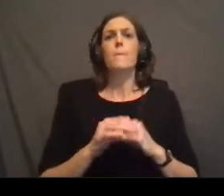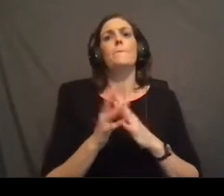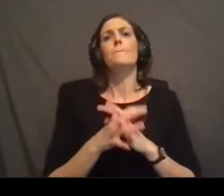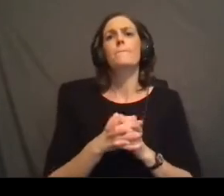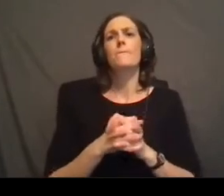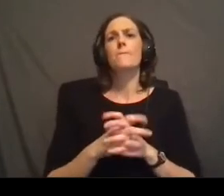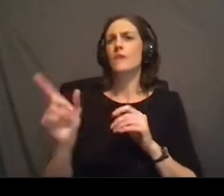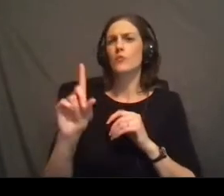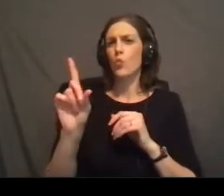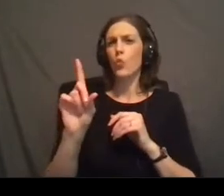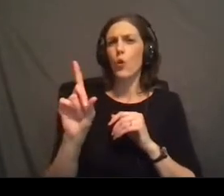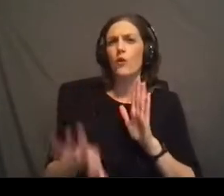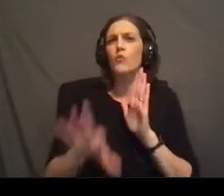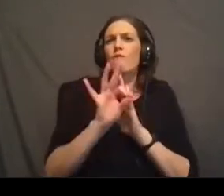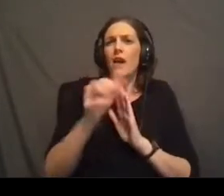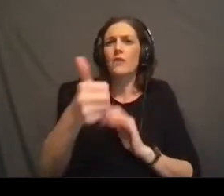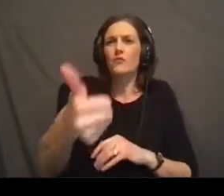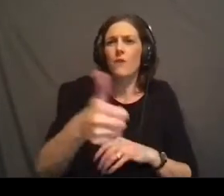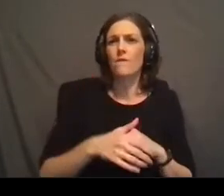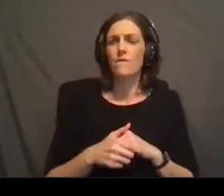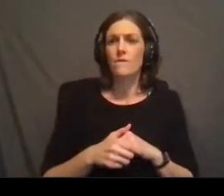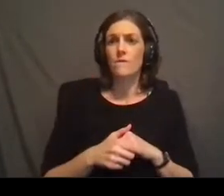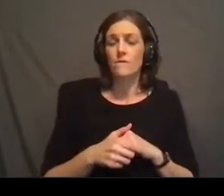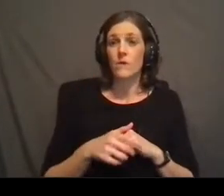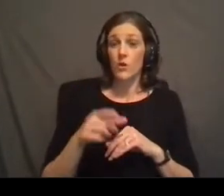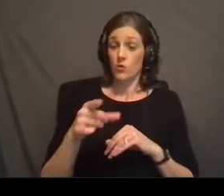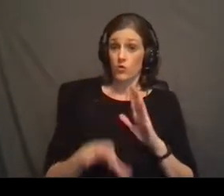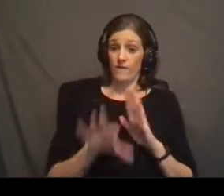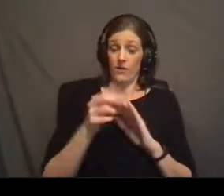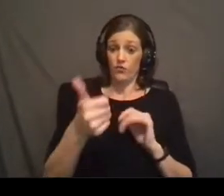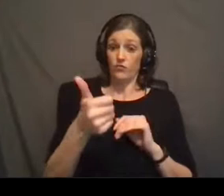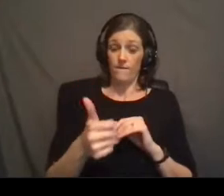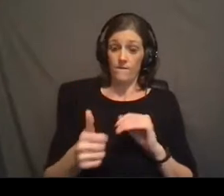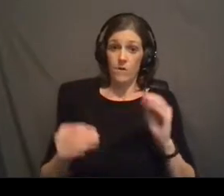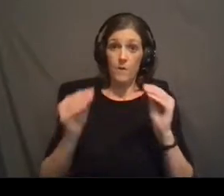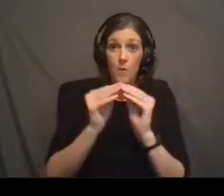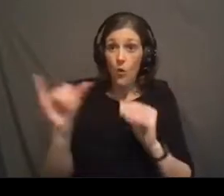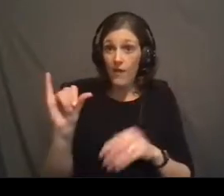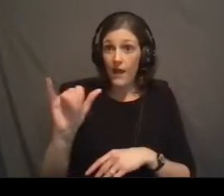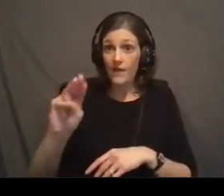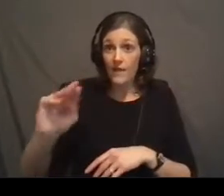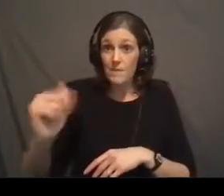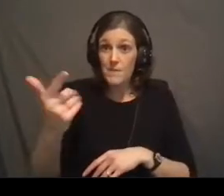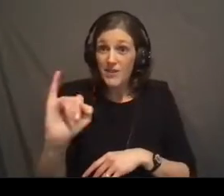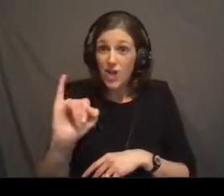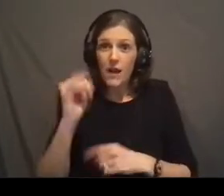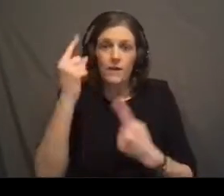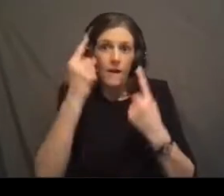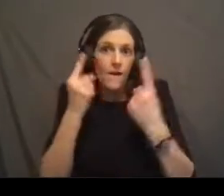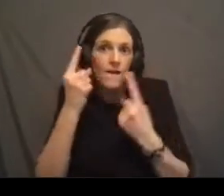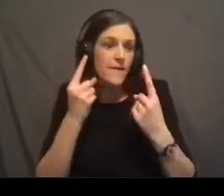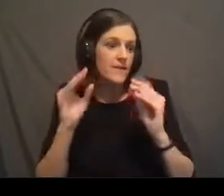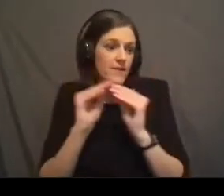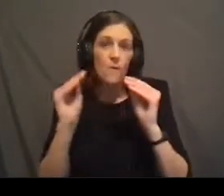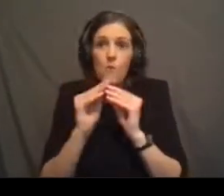is, where do you find yourself? Do you find yourself more like the Magi, wondering if there's more